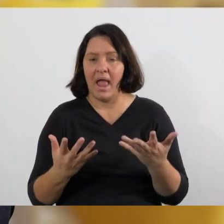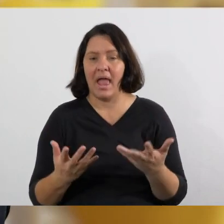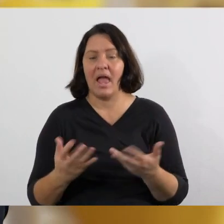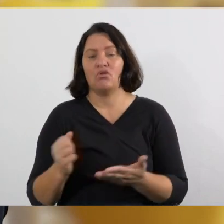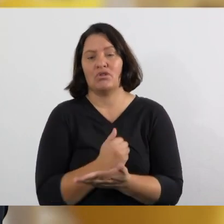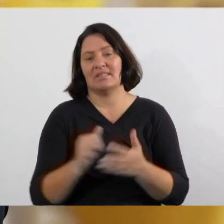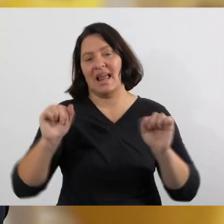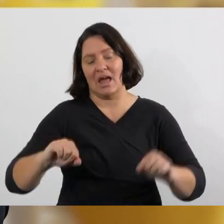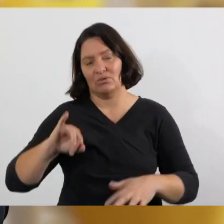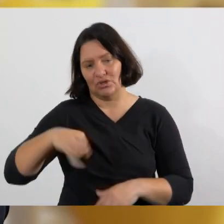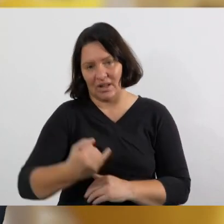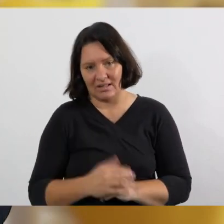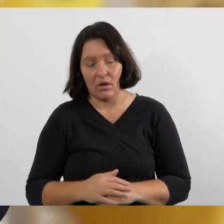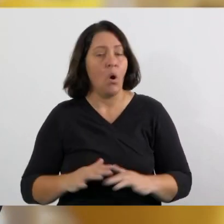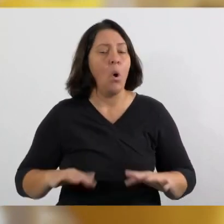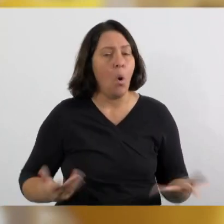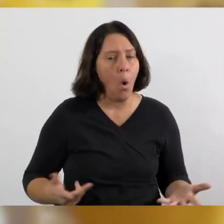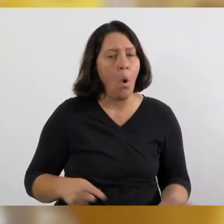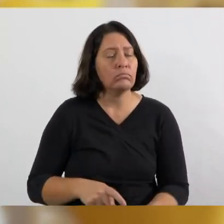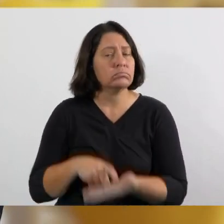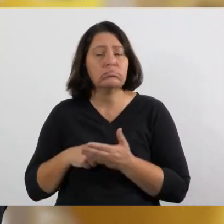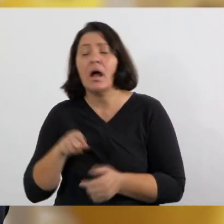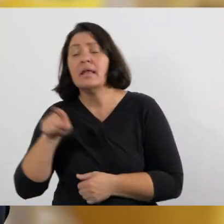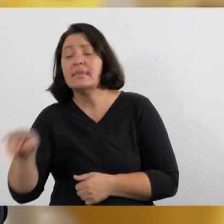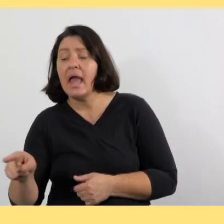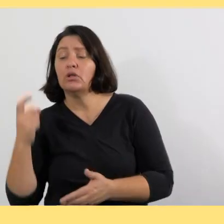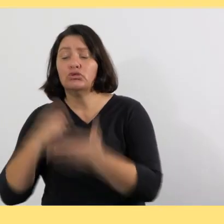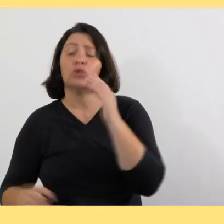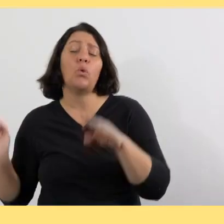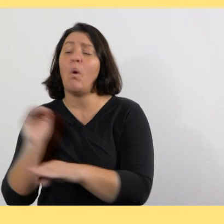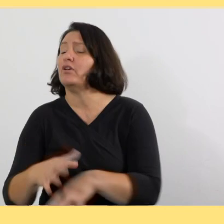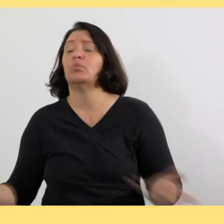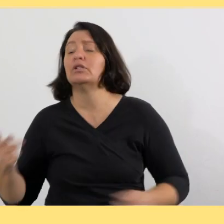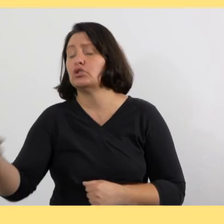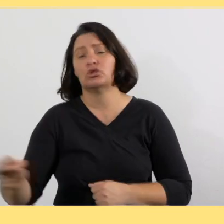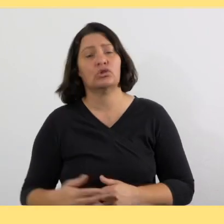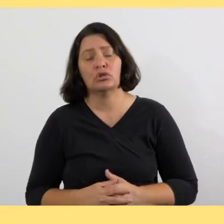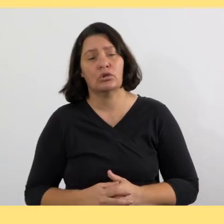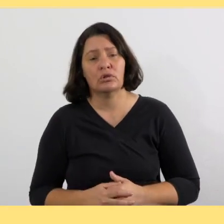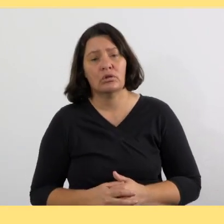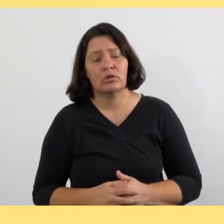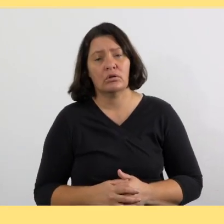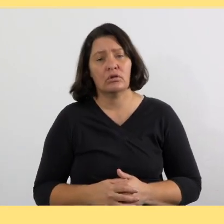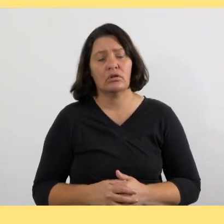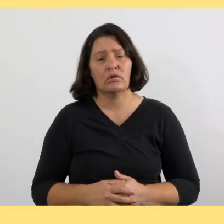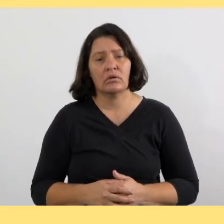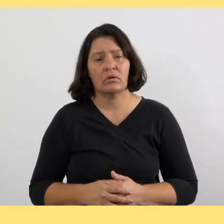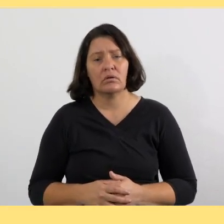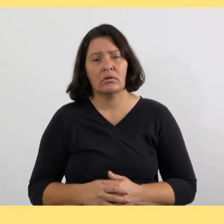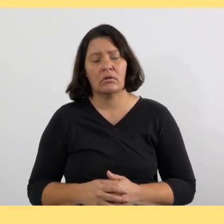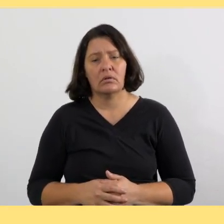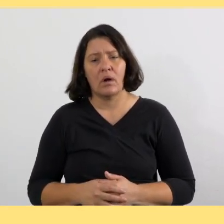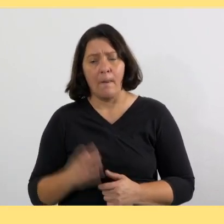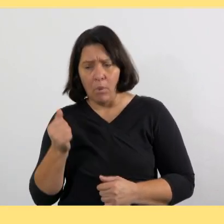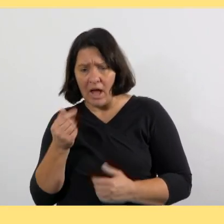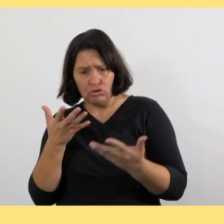creditors allowances journal. Or we can request an allowance for an overcharge when they have charged us more than